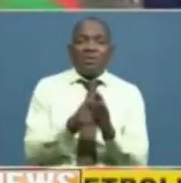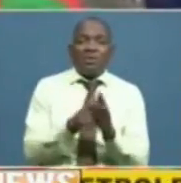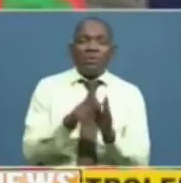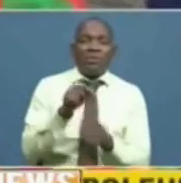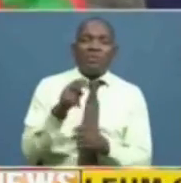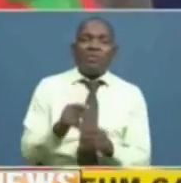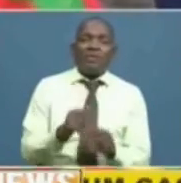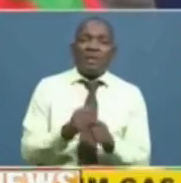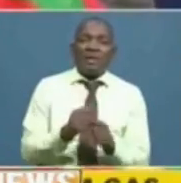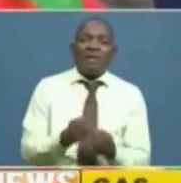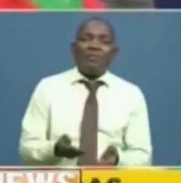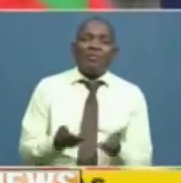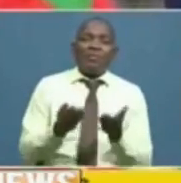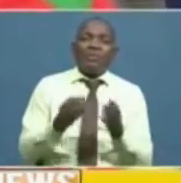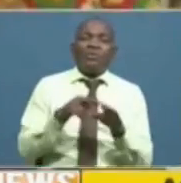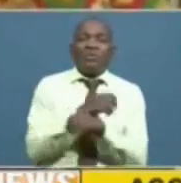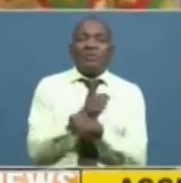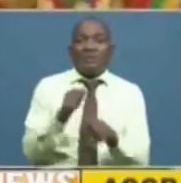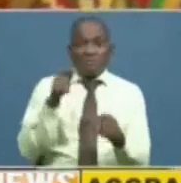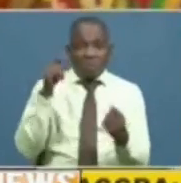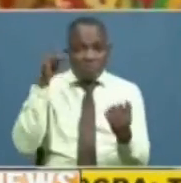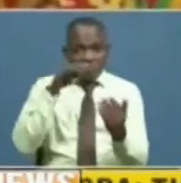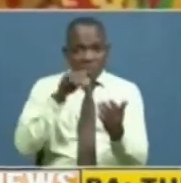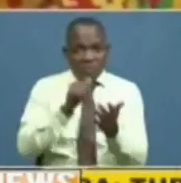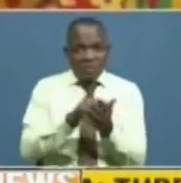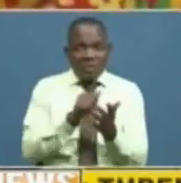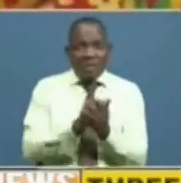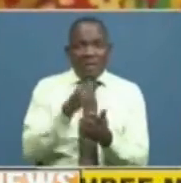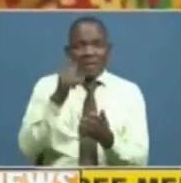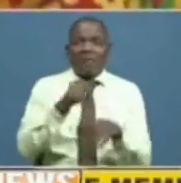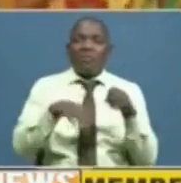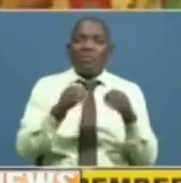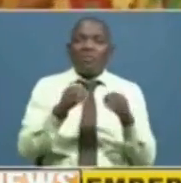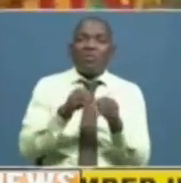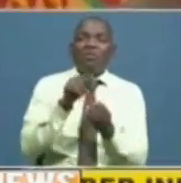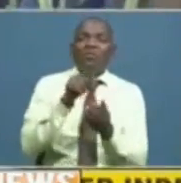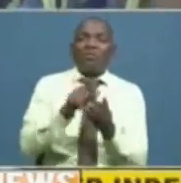promote road safety. He was hopeful the move would contribute to reducing road crashes.